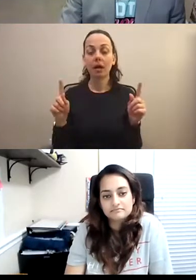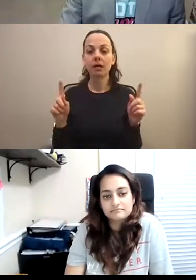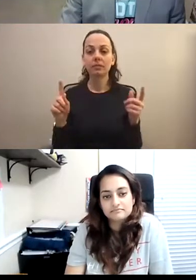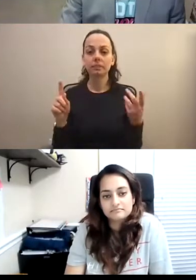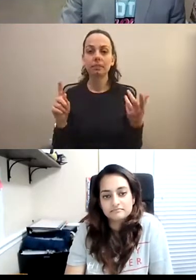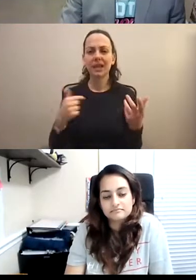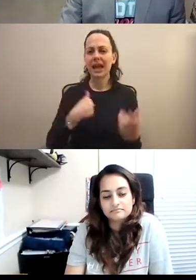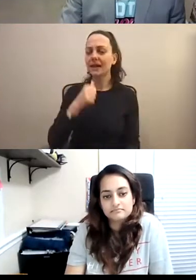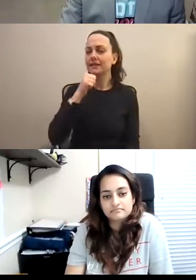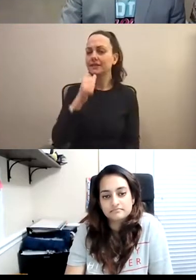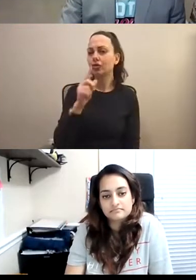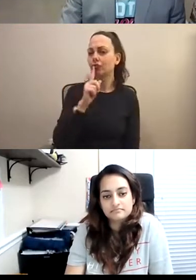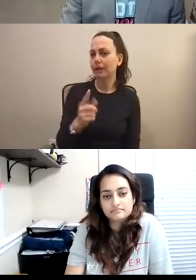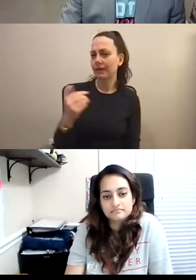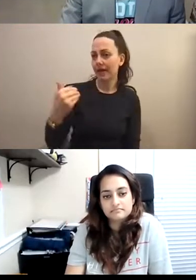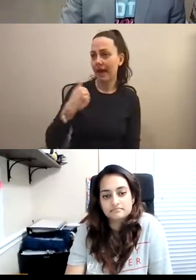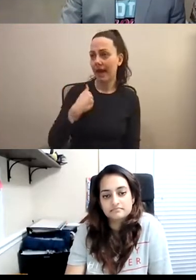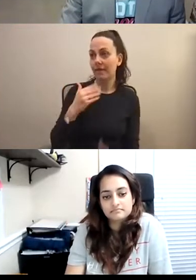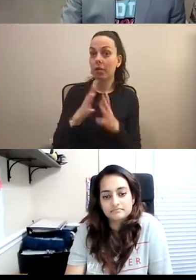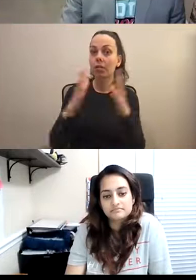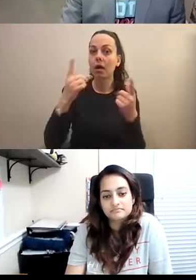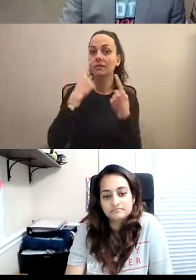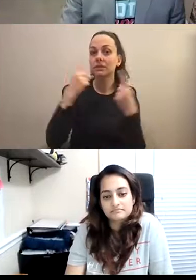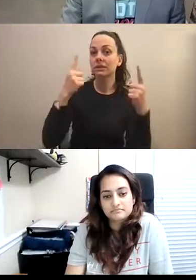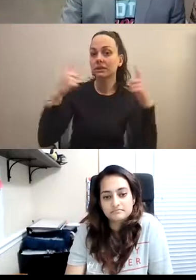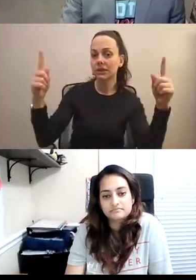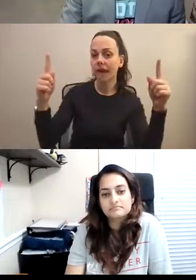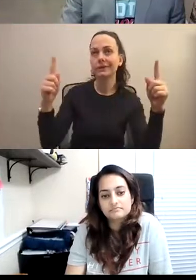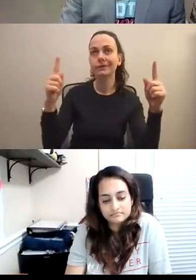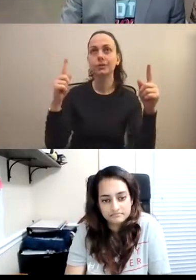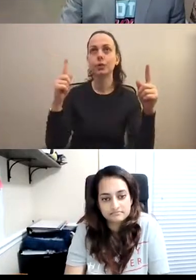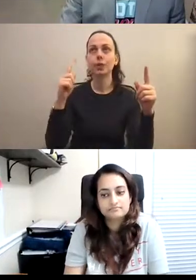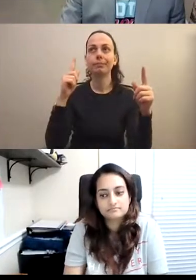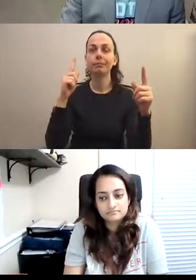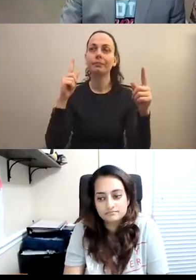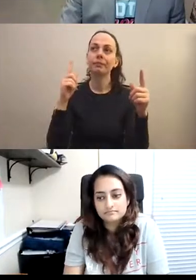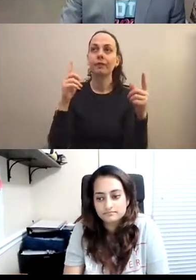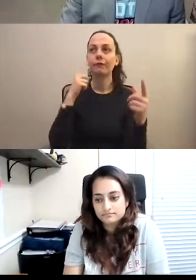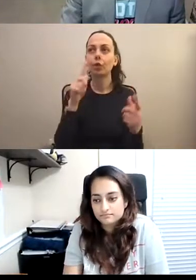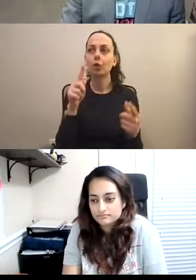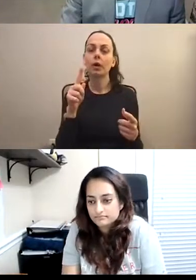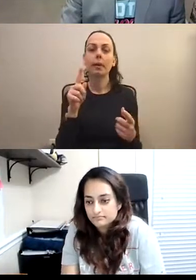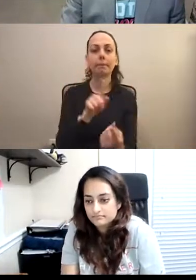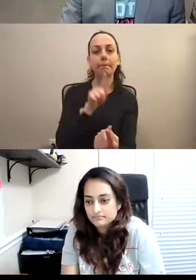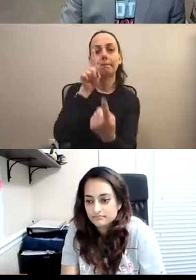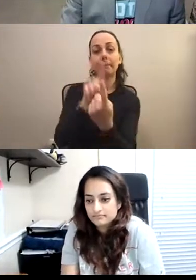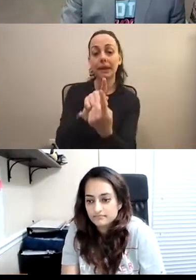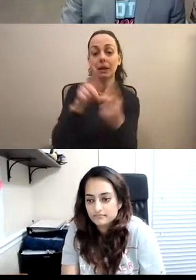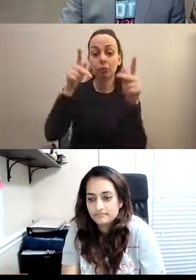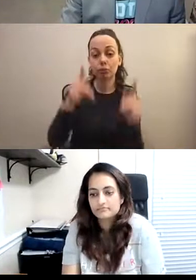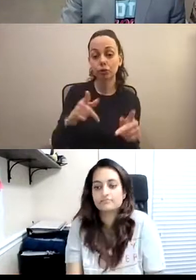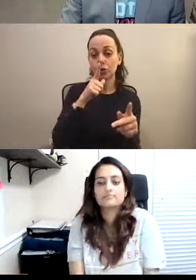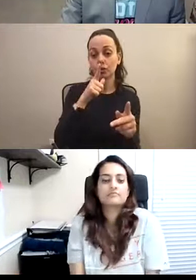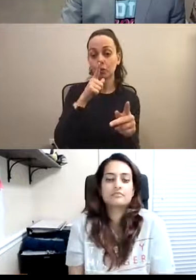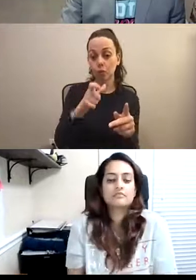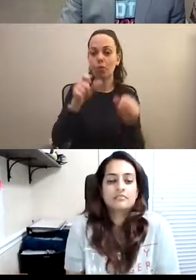I didn't really have much success as far as meeting someone to actually date on